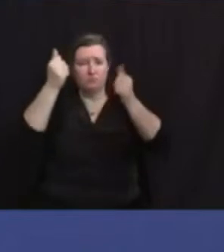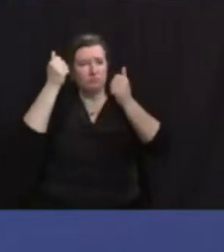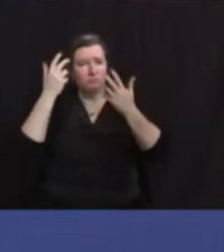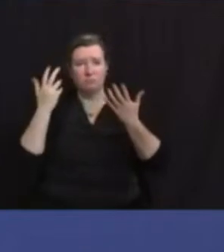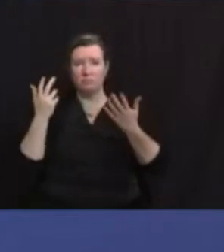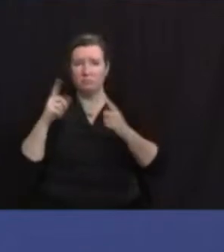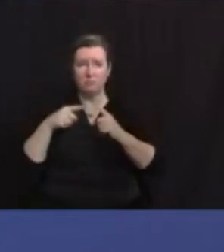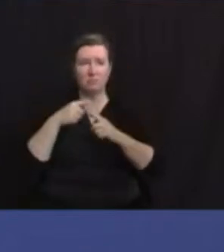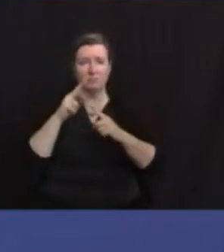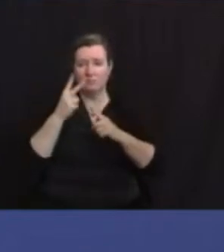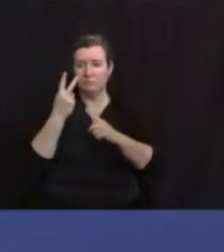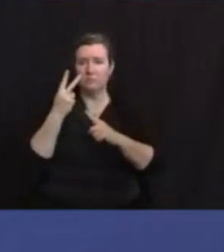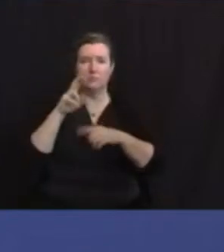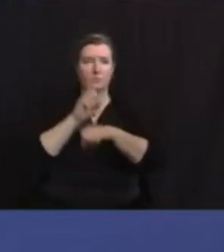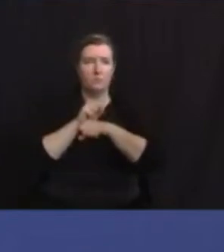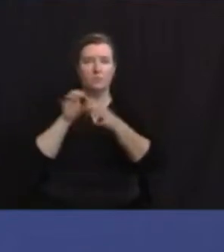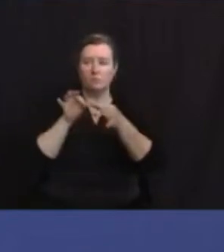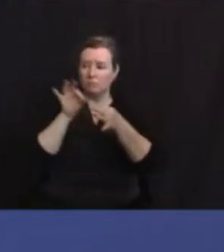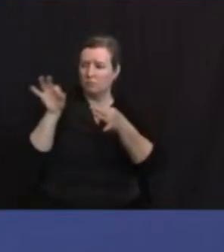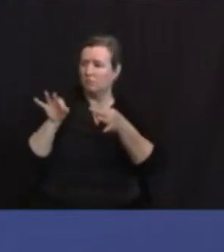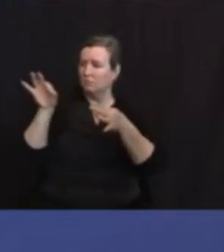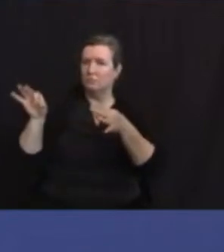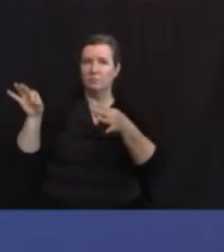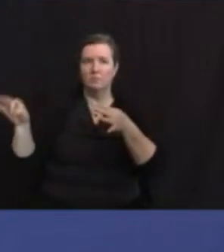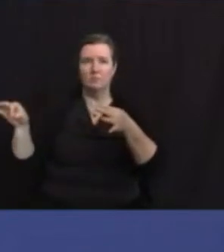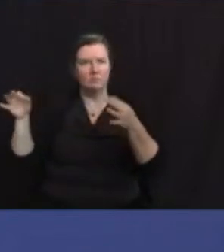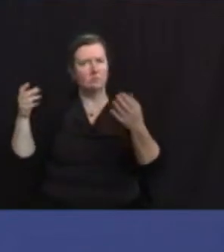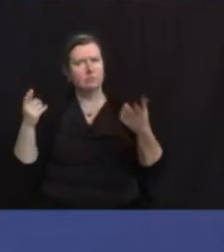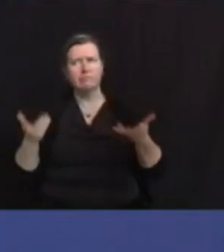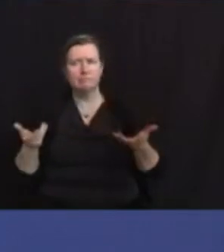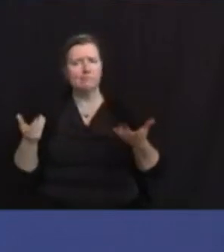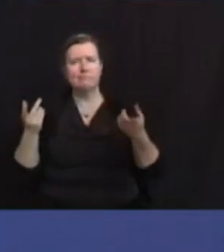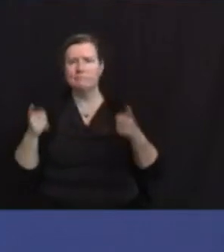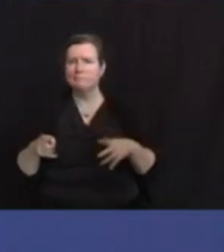appointment. It continually seems to be not happening.